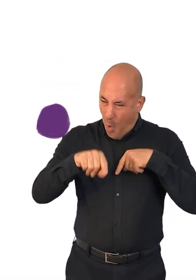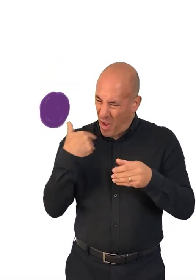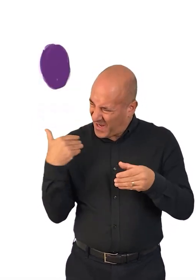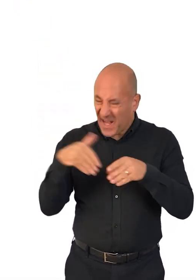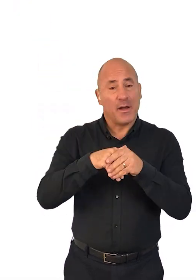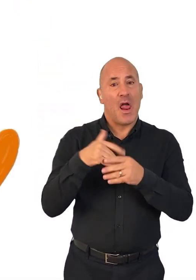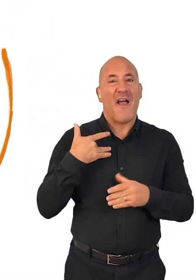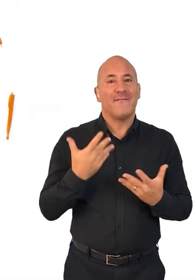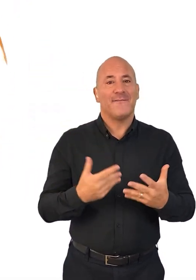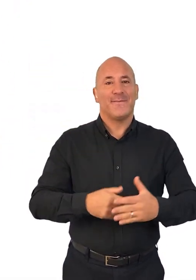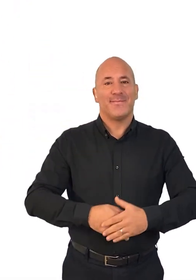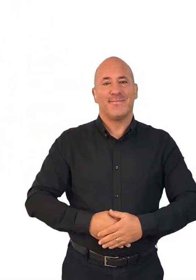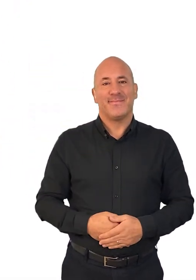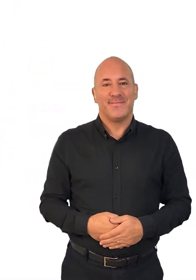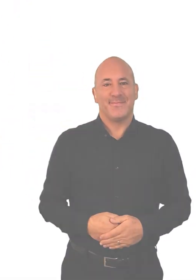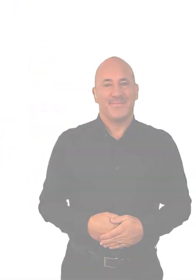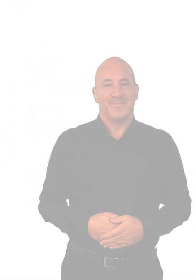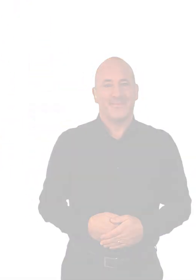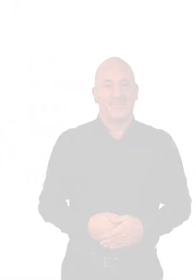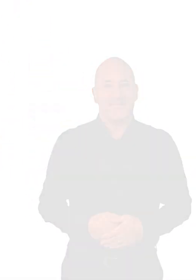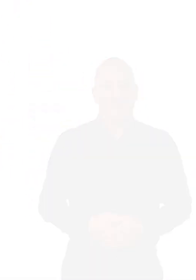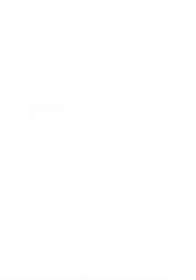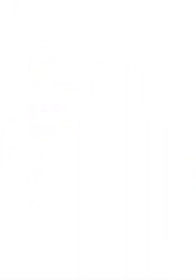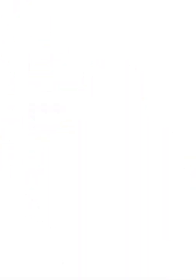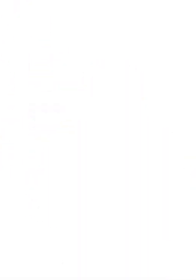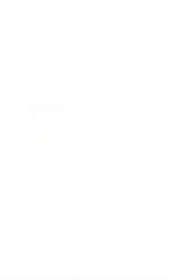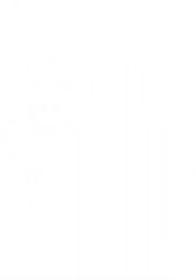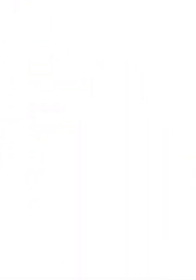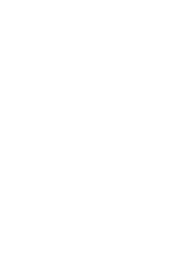Sense. No one left out of life.